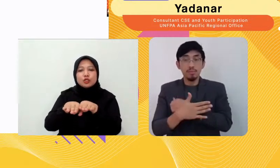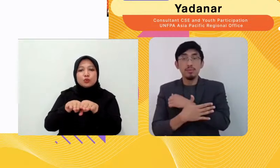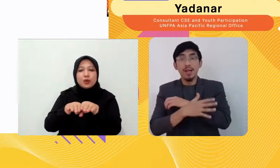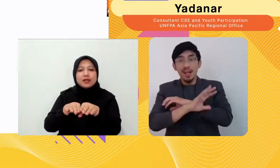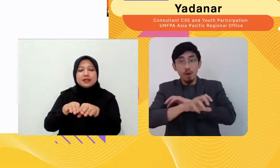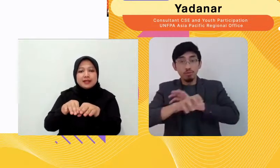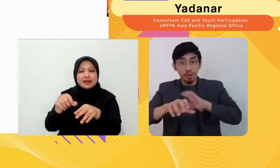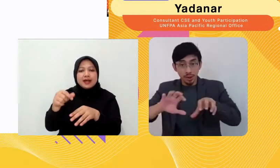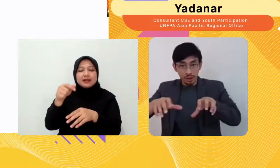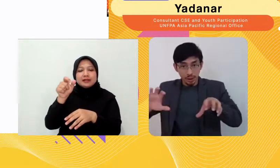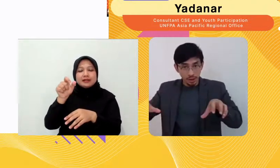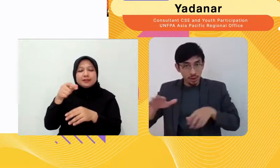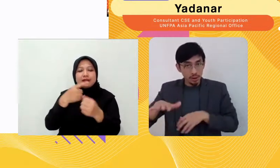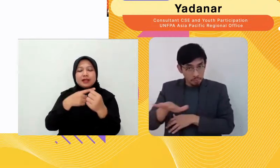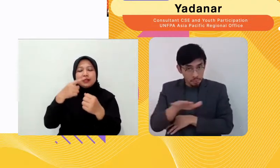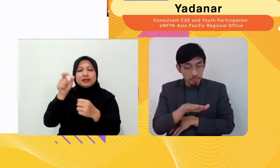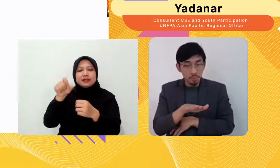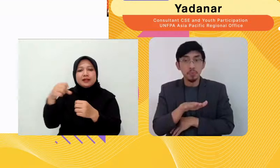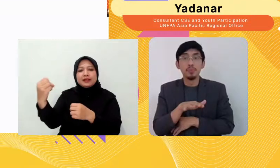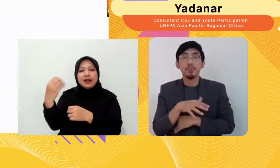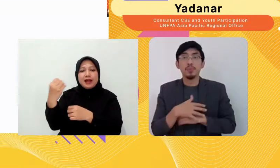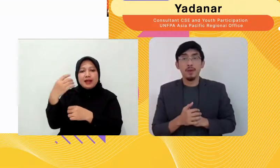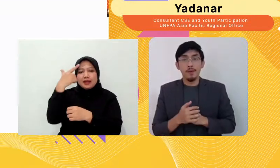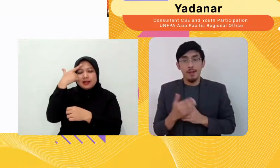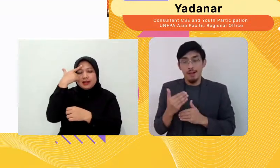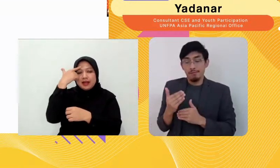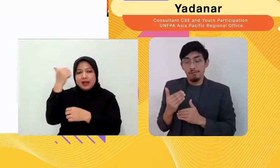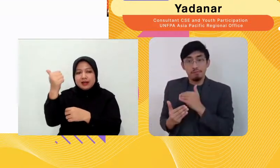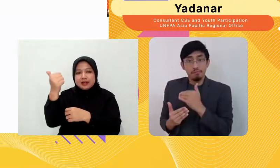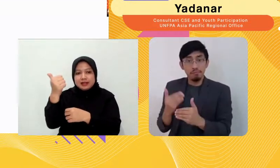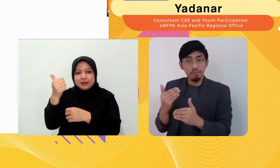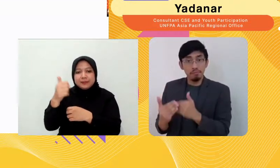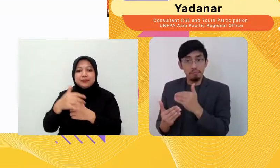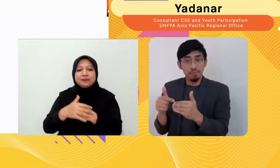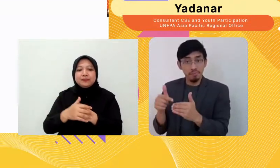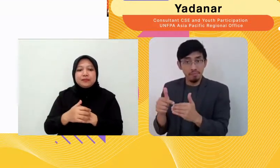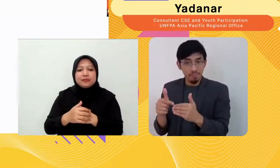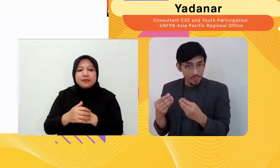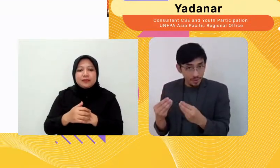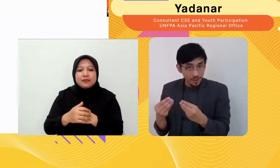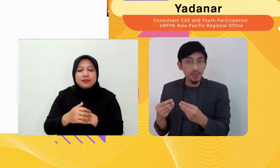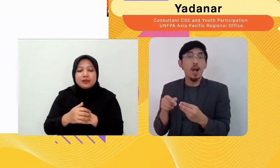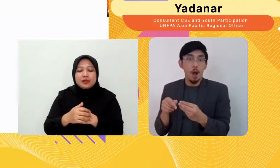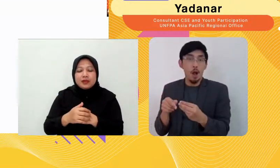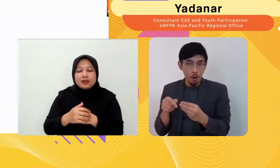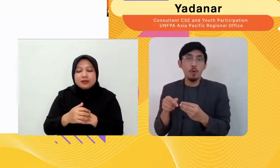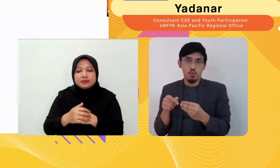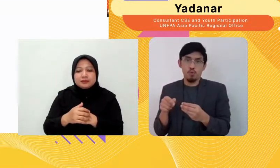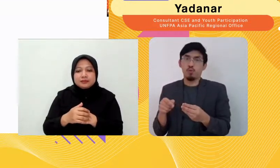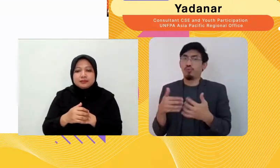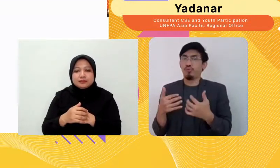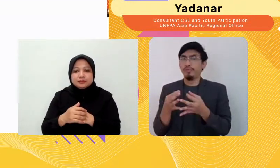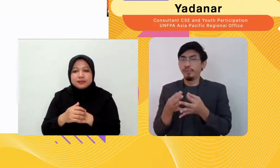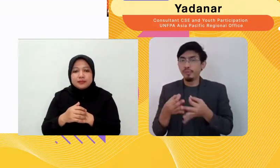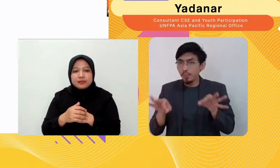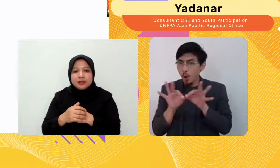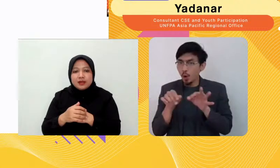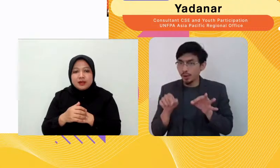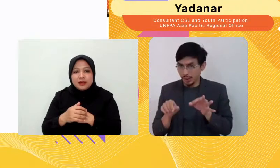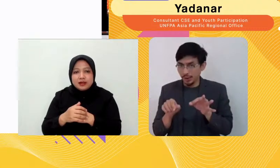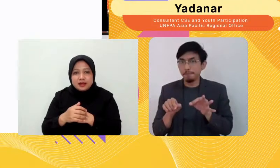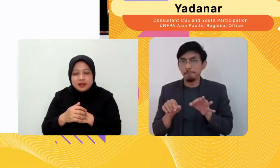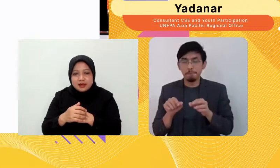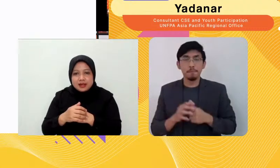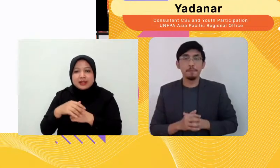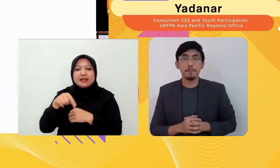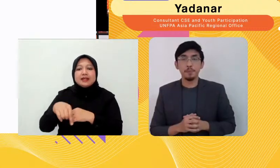important point is that the up-to-date resources. So the DSE content use the up-to-date resources to